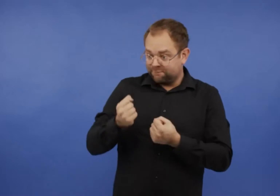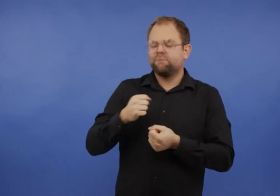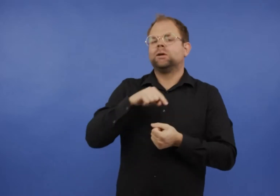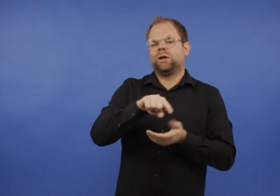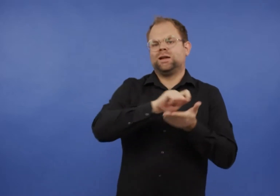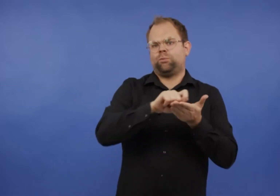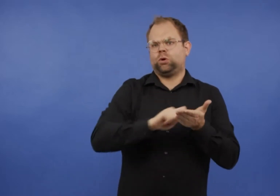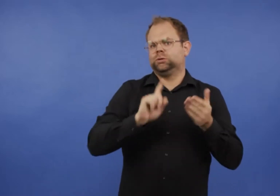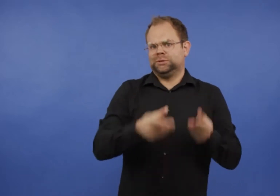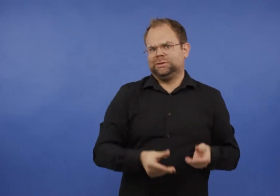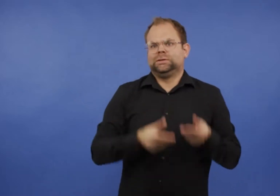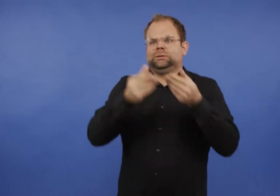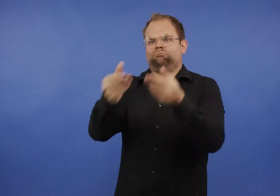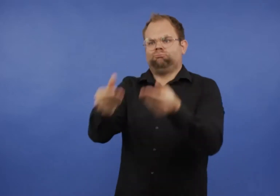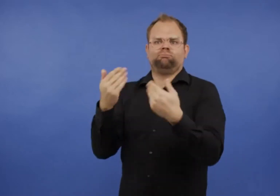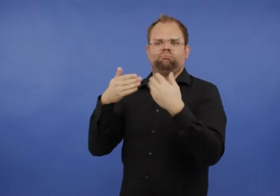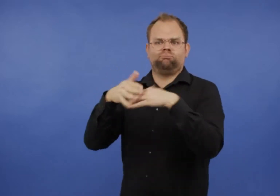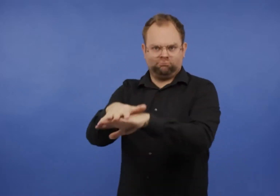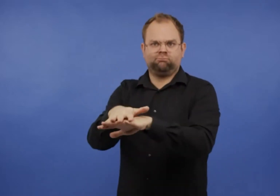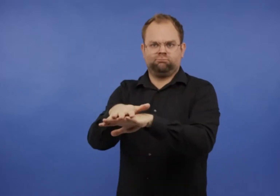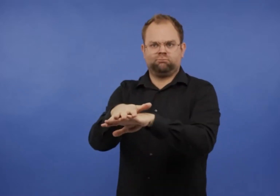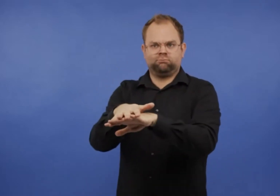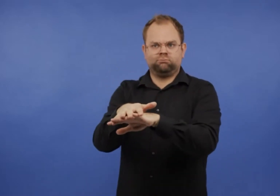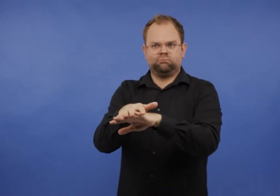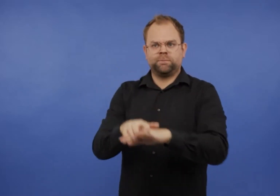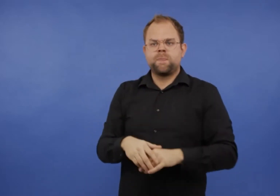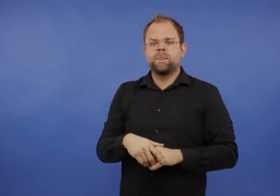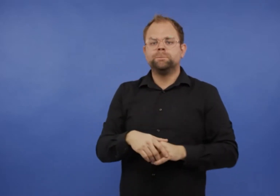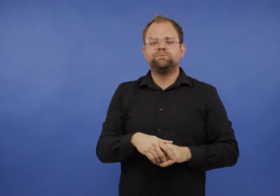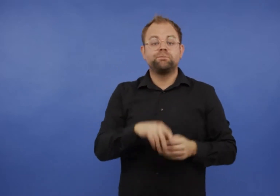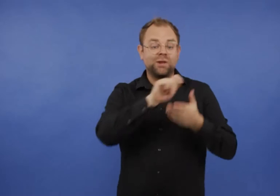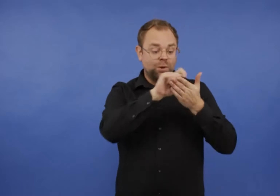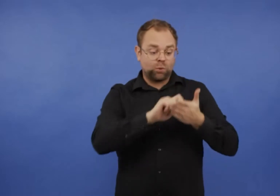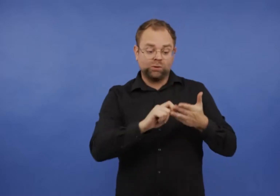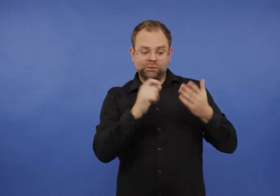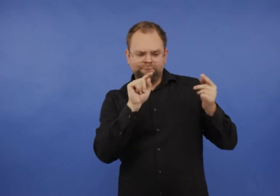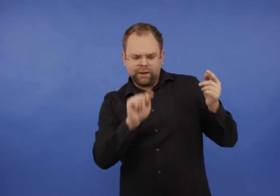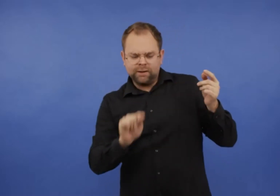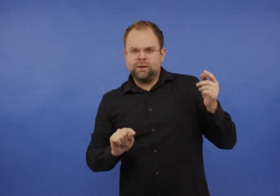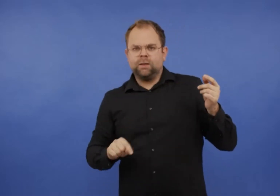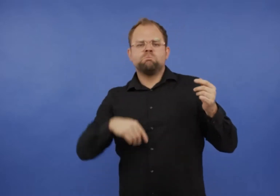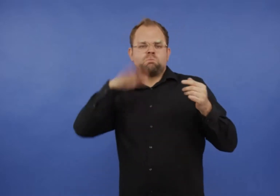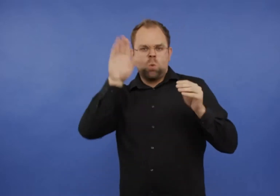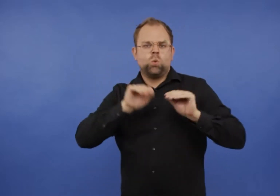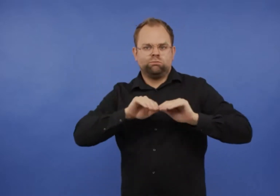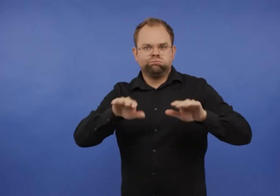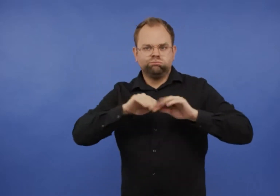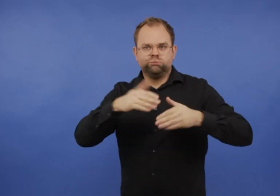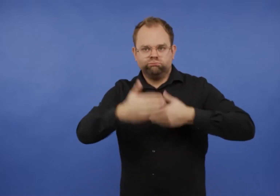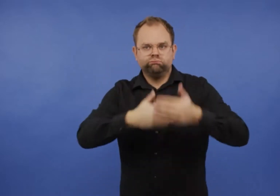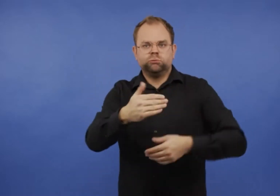2023. So I would recommend to the civil society and organizations of persons with disabilities to consider including